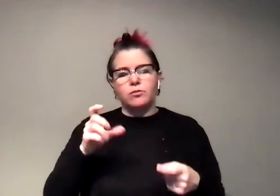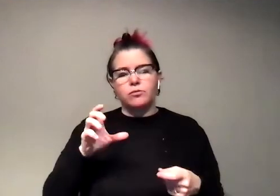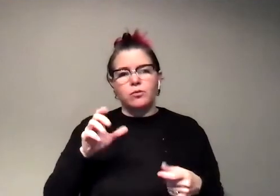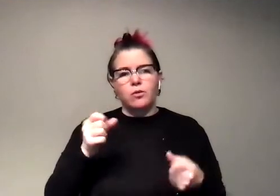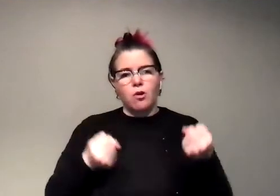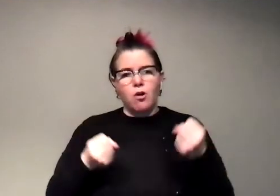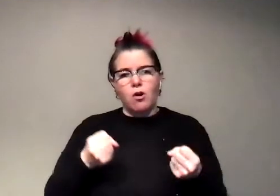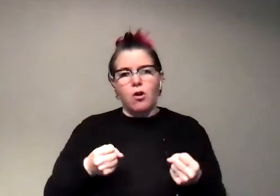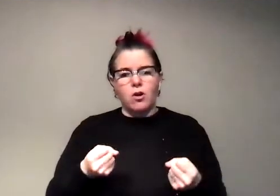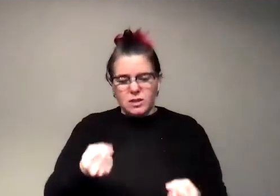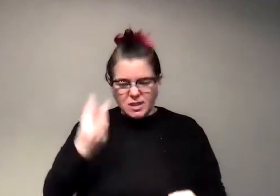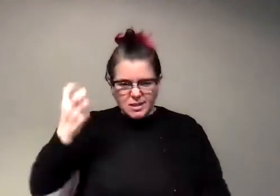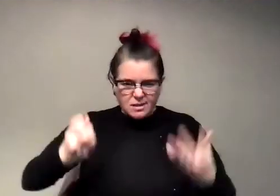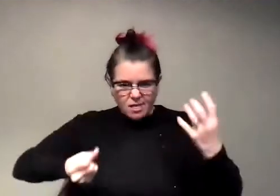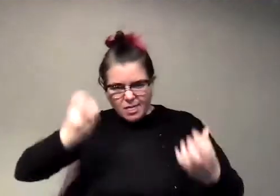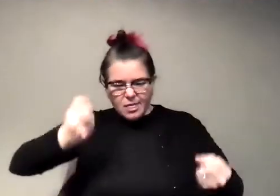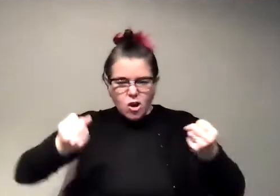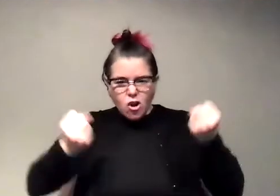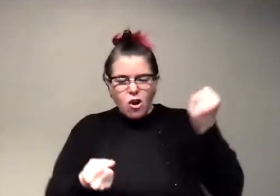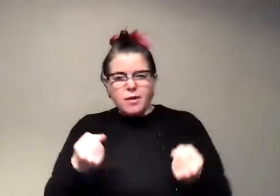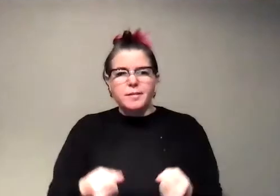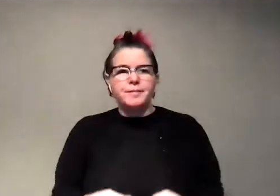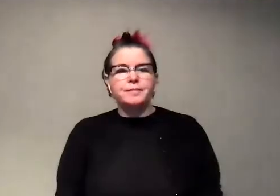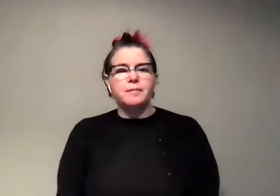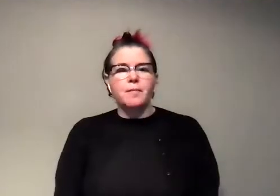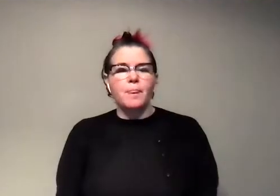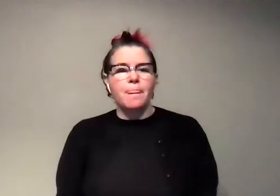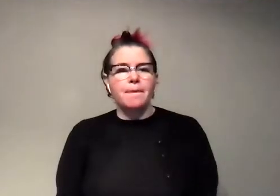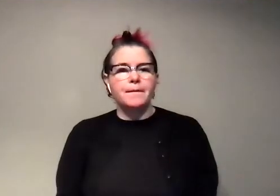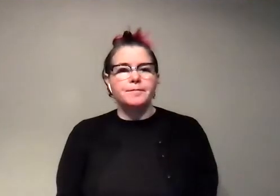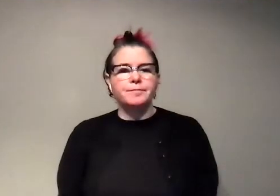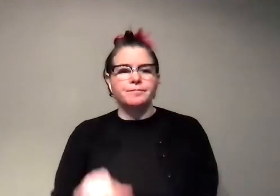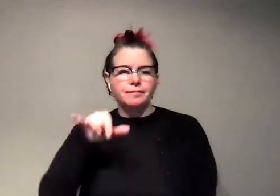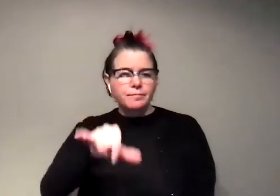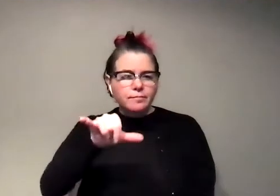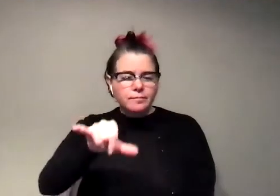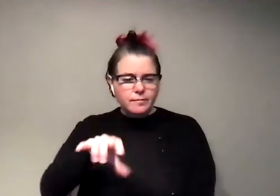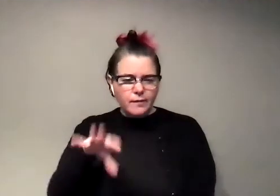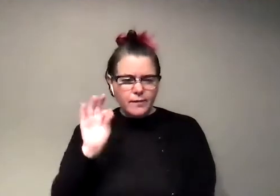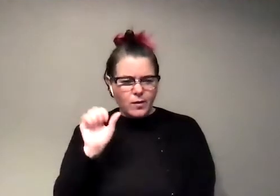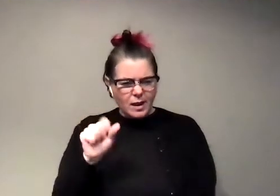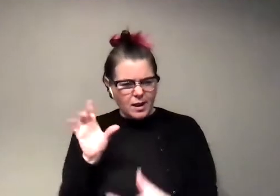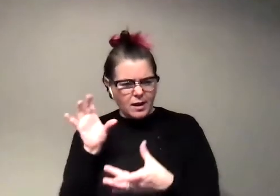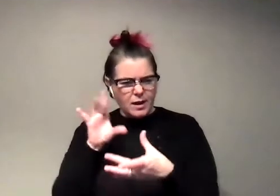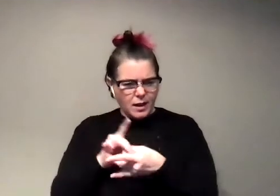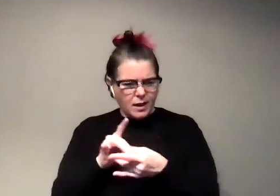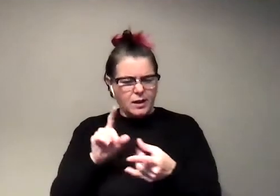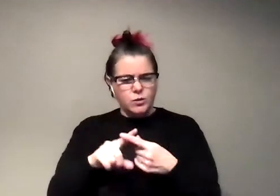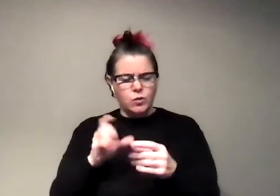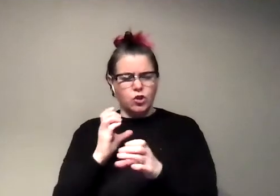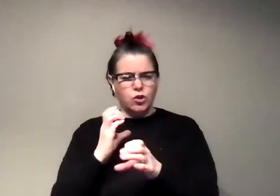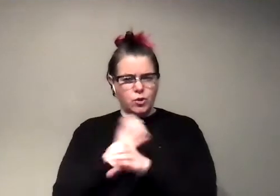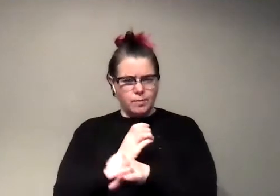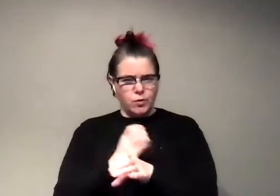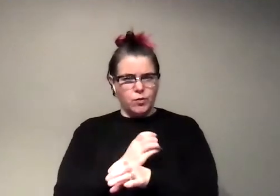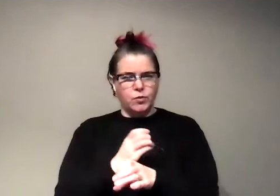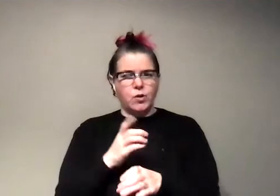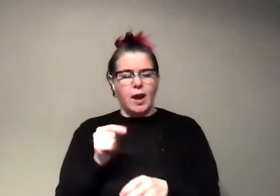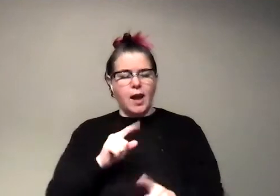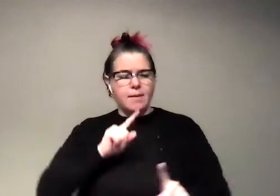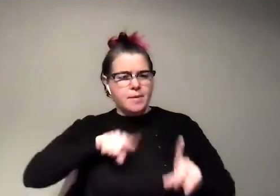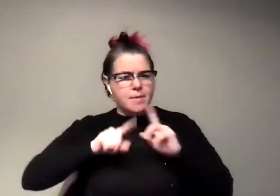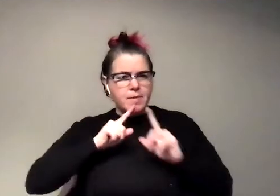ripped the guts out of it, and we found out that we could connect it to the computer and issue commands to